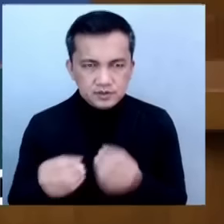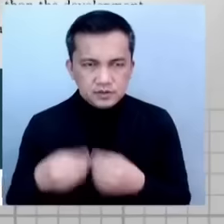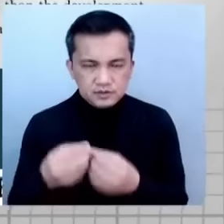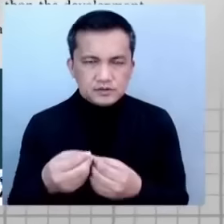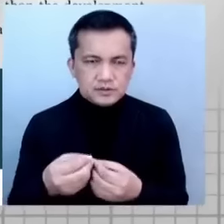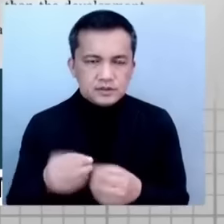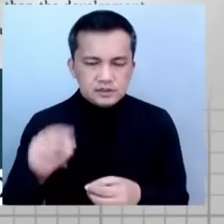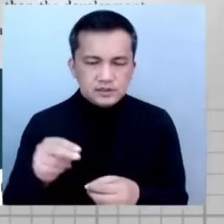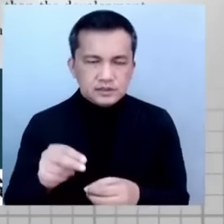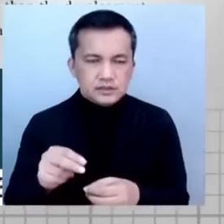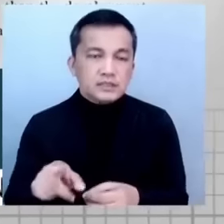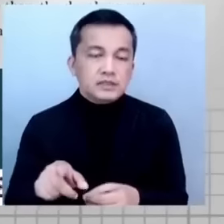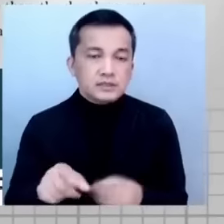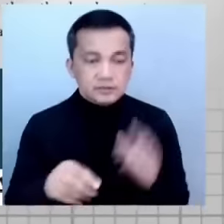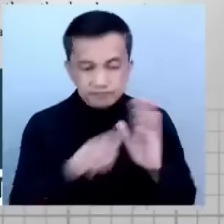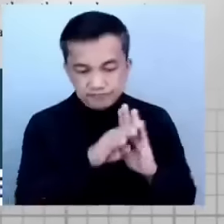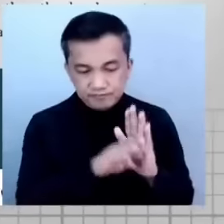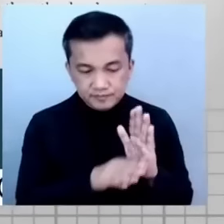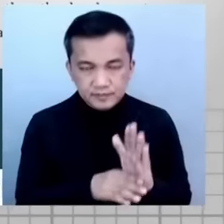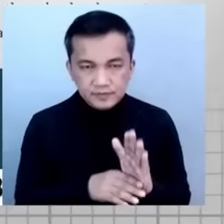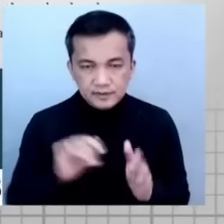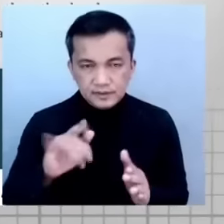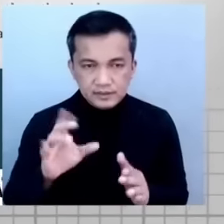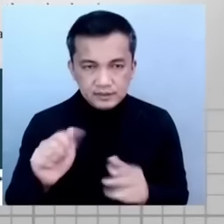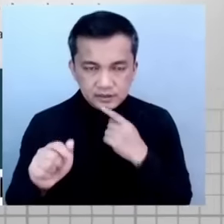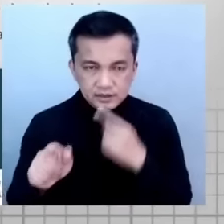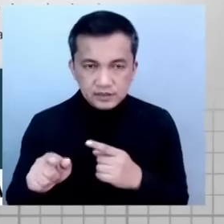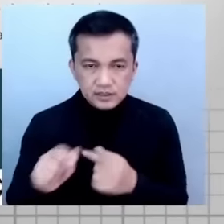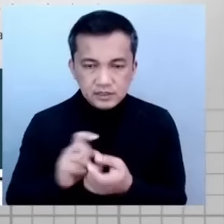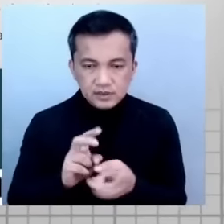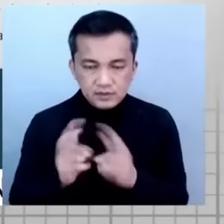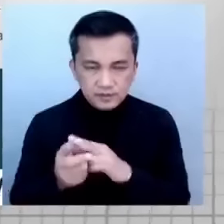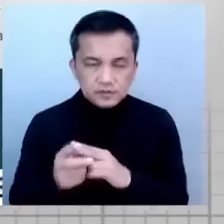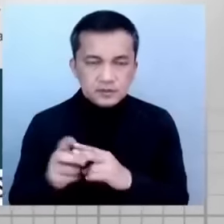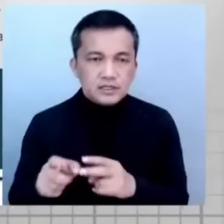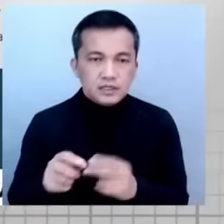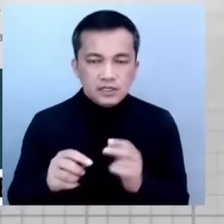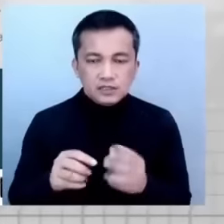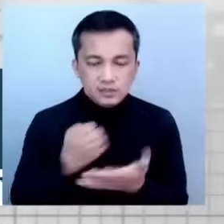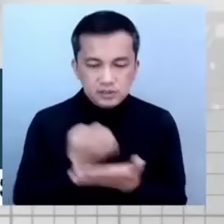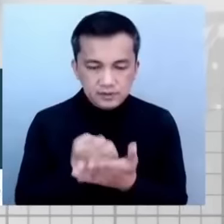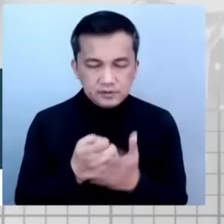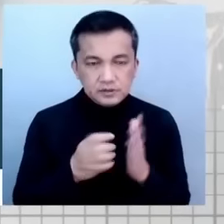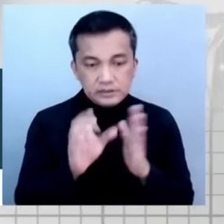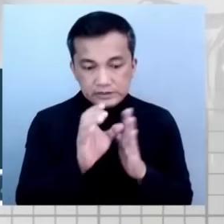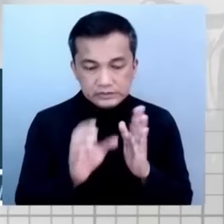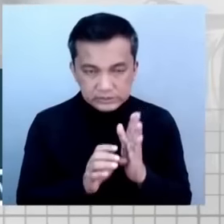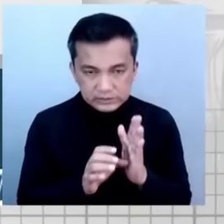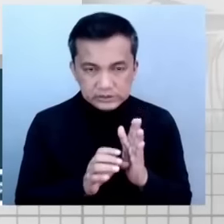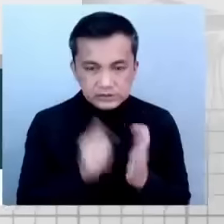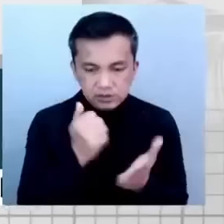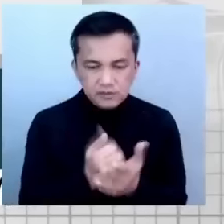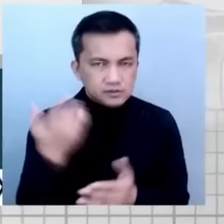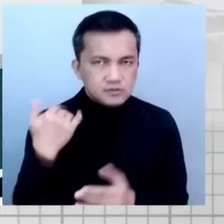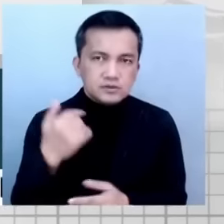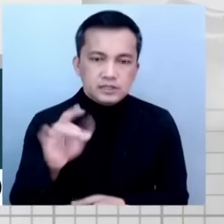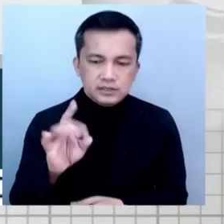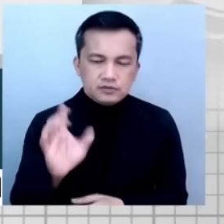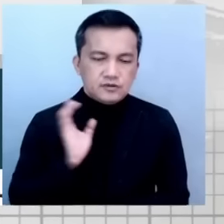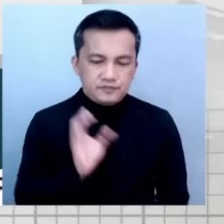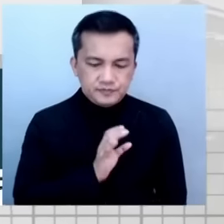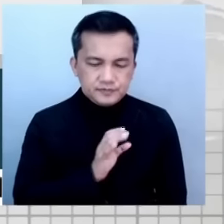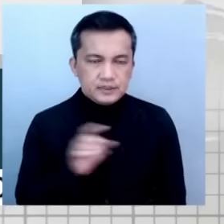clarification. Salceda believes the House will insist on their version of the amendments to the economic provisions of the Charter, which they approved in the 18th Congress, claiming